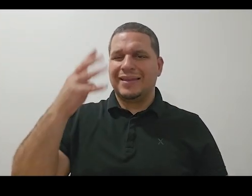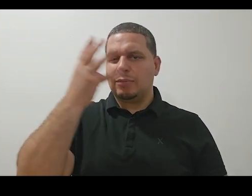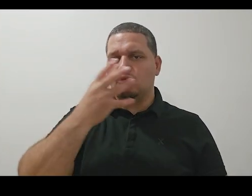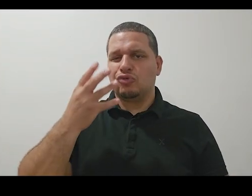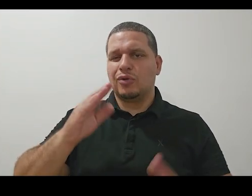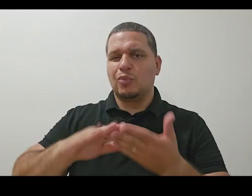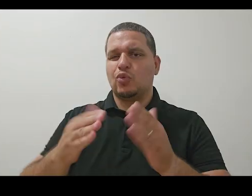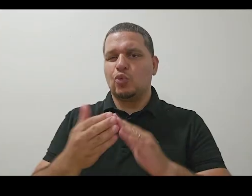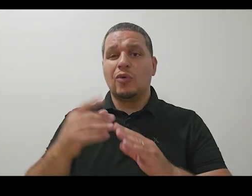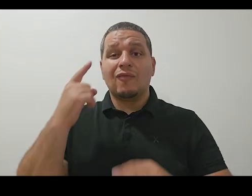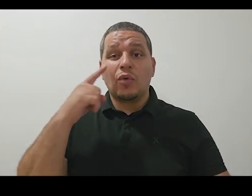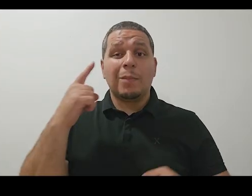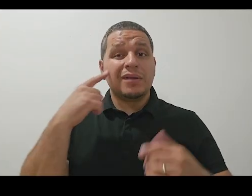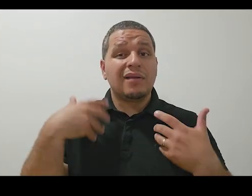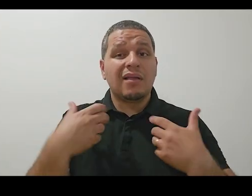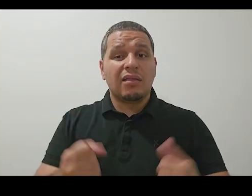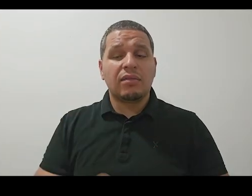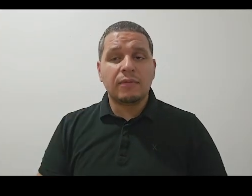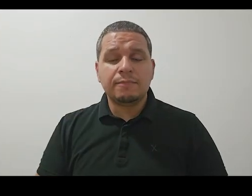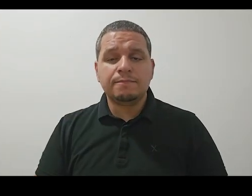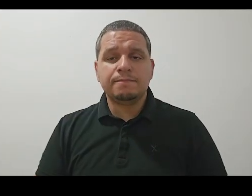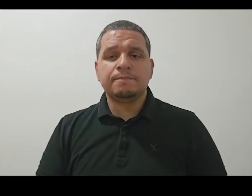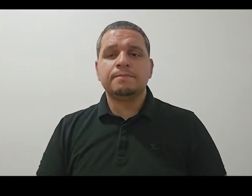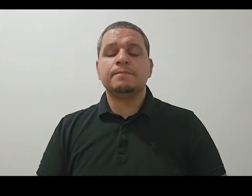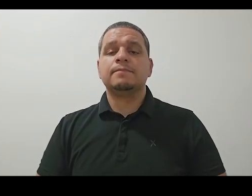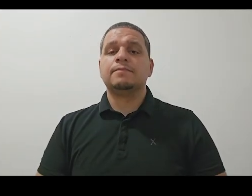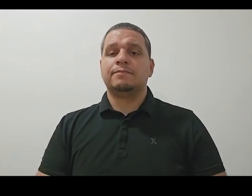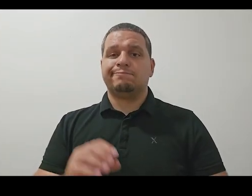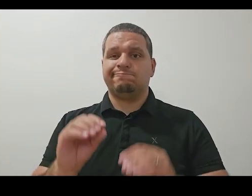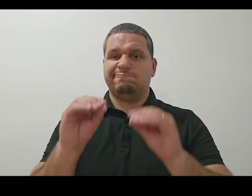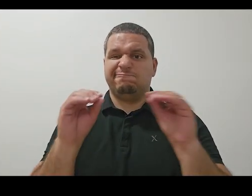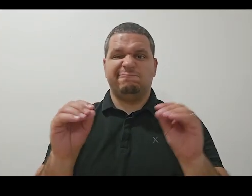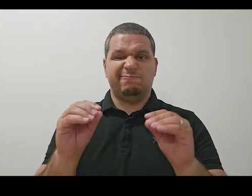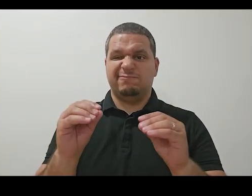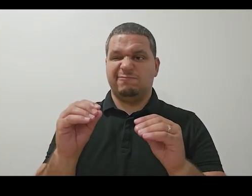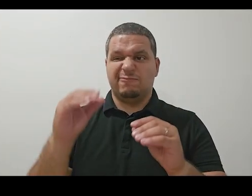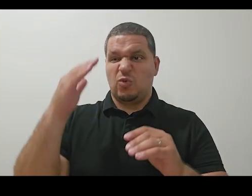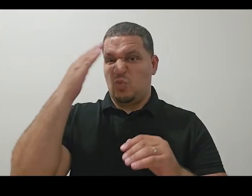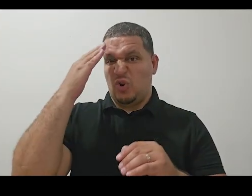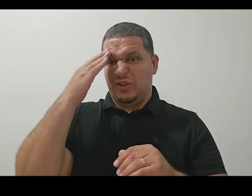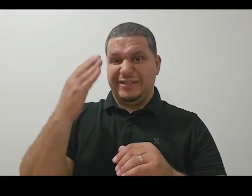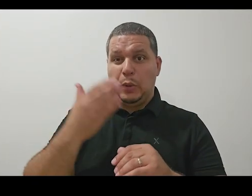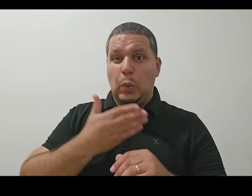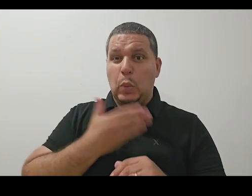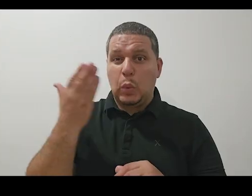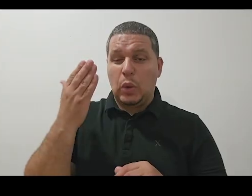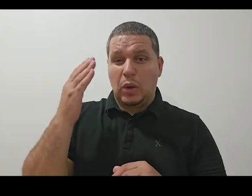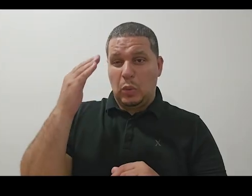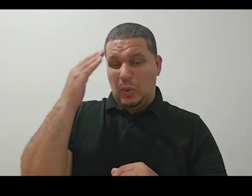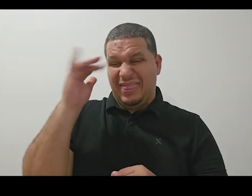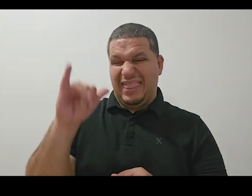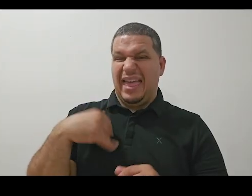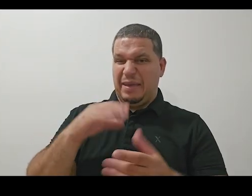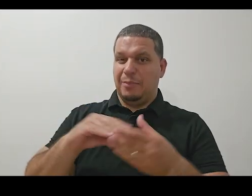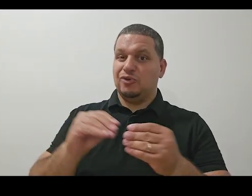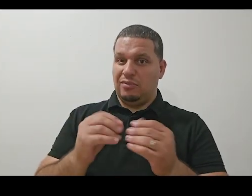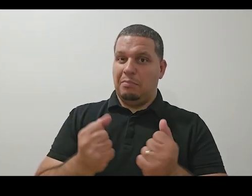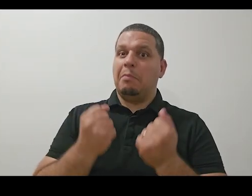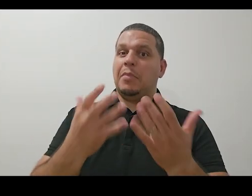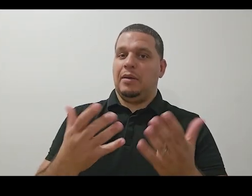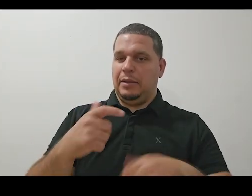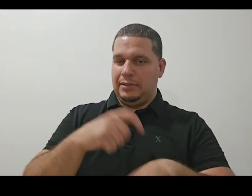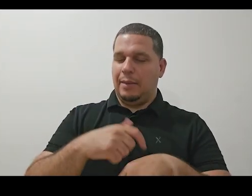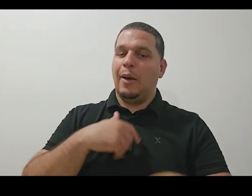for mental health, and the lack of awareness too. Like that, I think I will mention that many times today later,